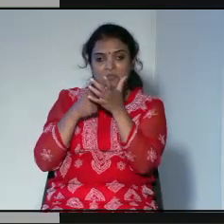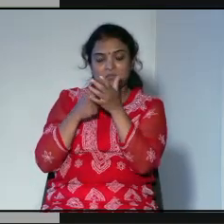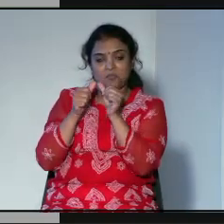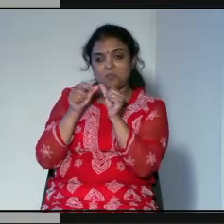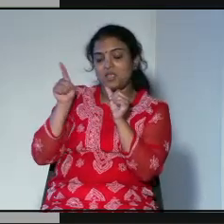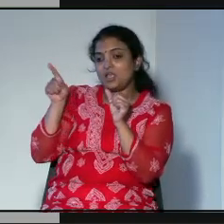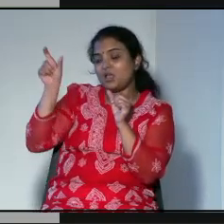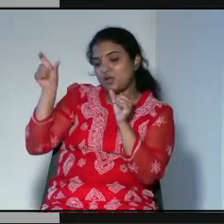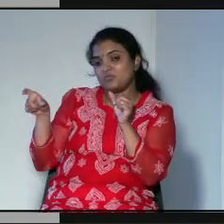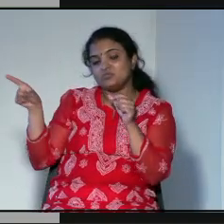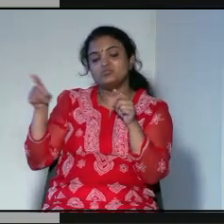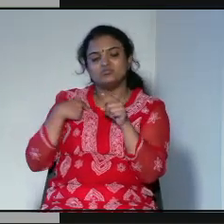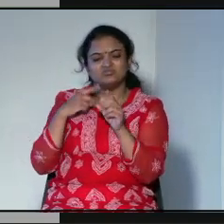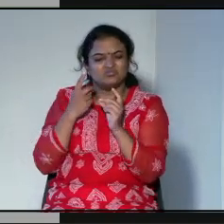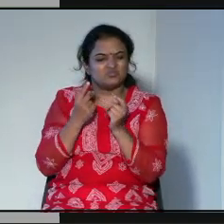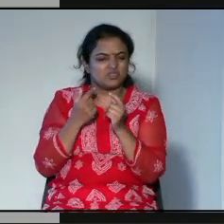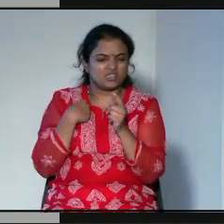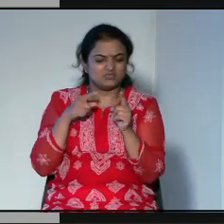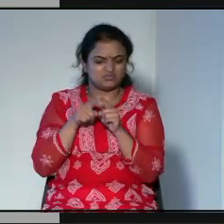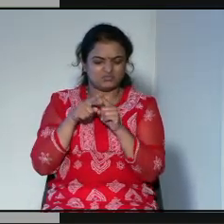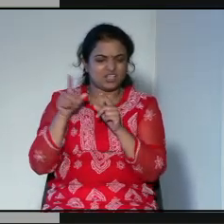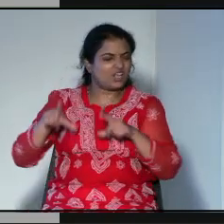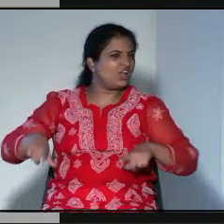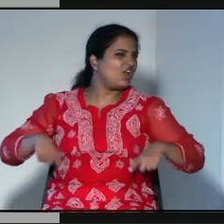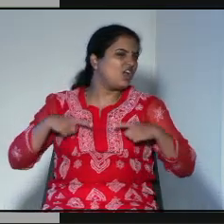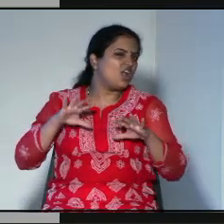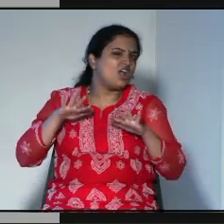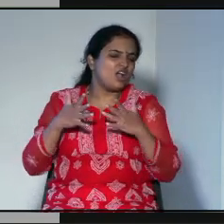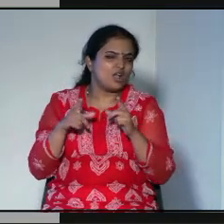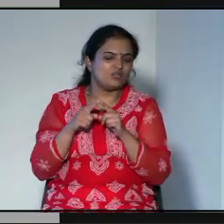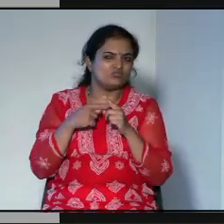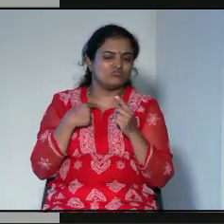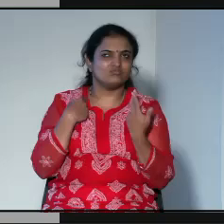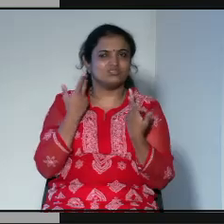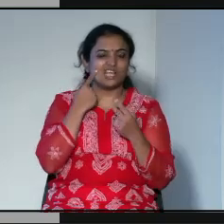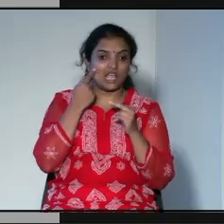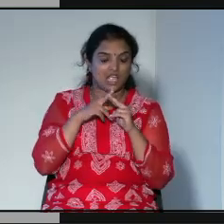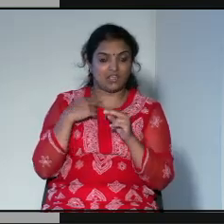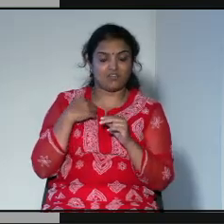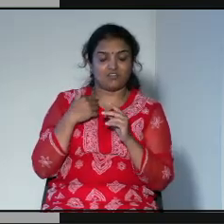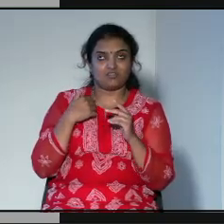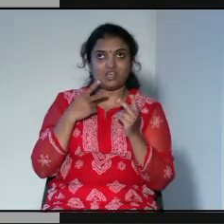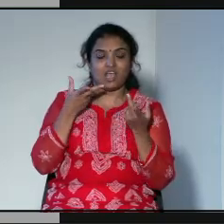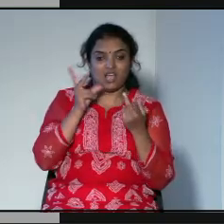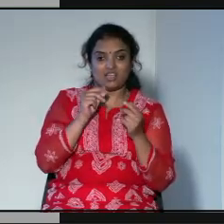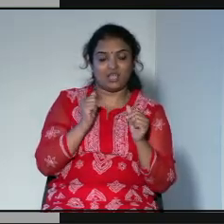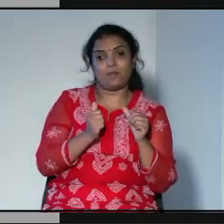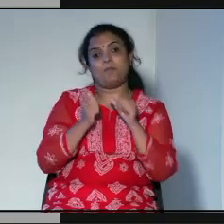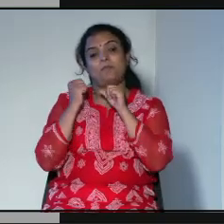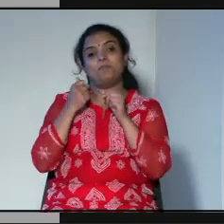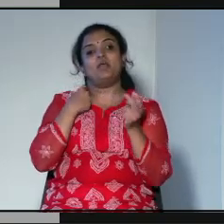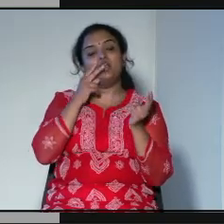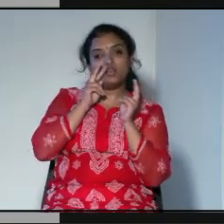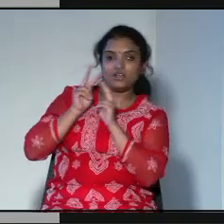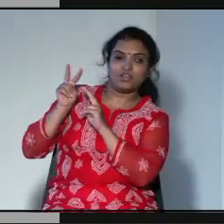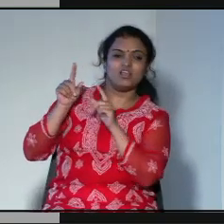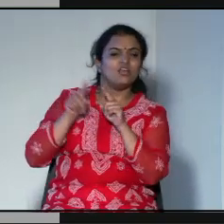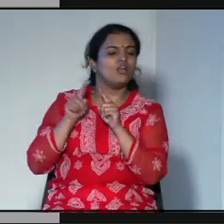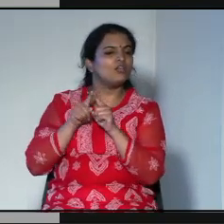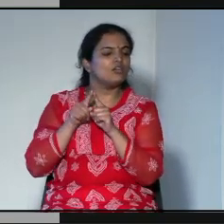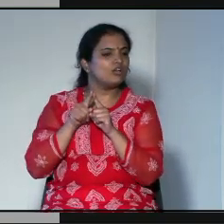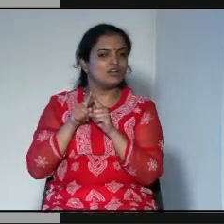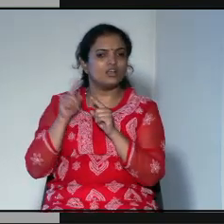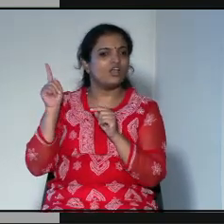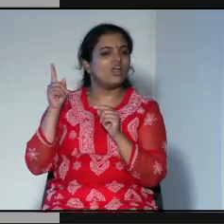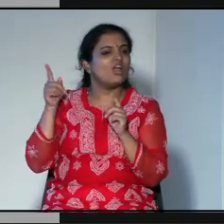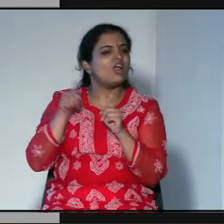to quickly look back through 2 slides at the rather long and diverse route